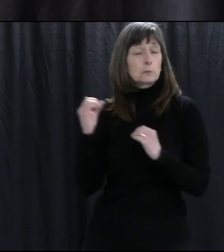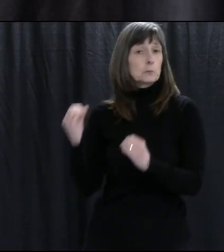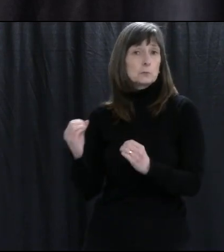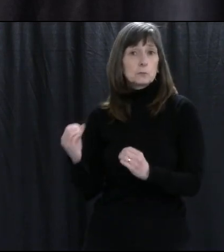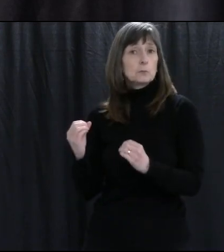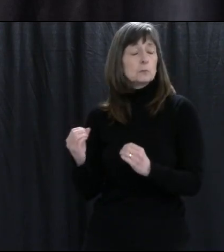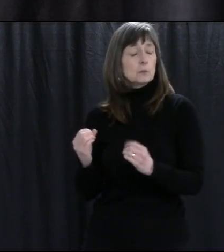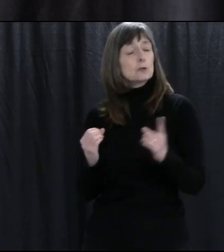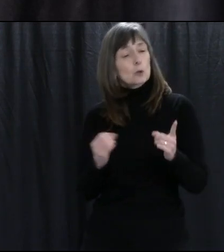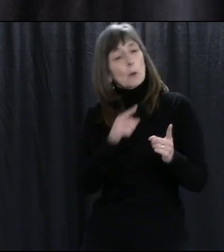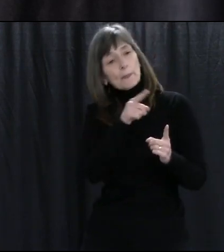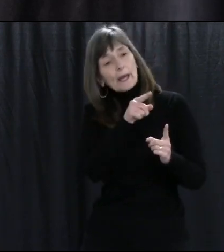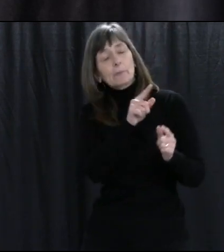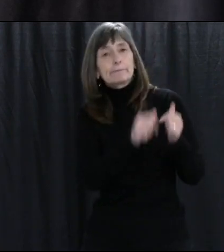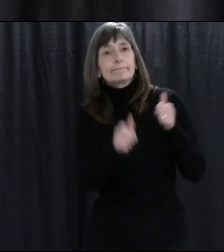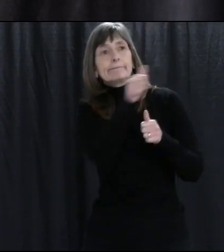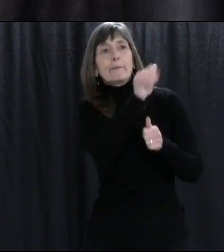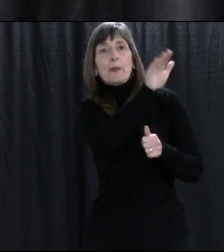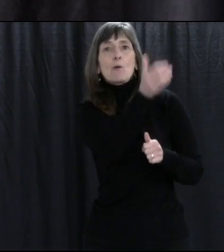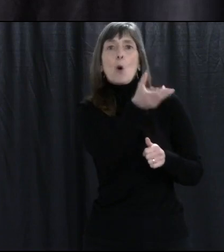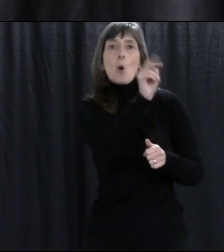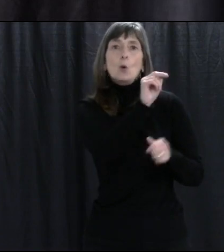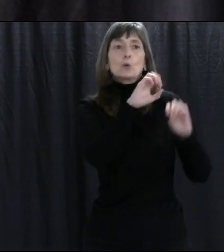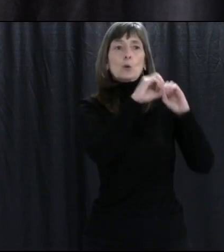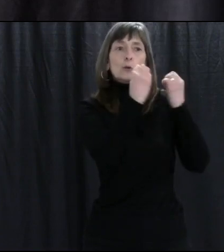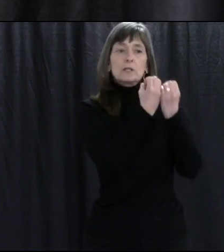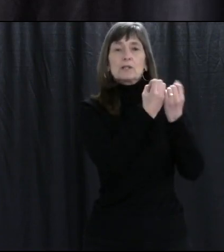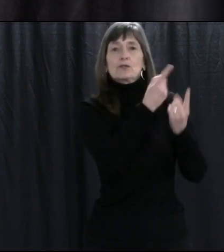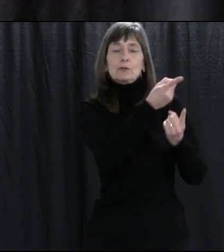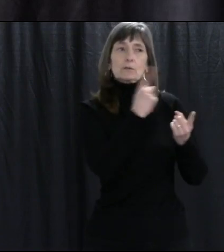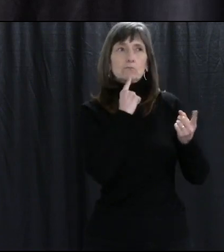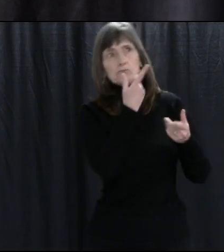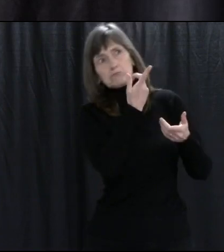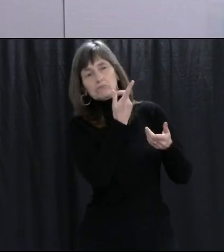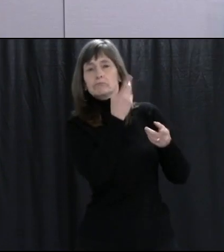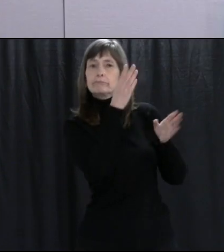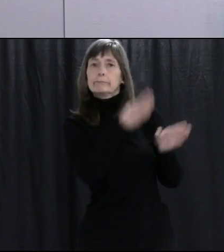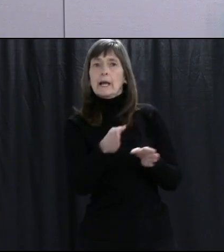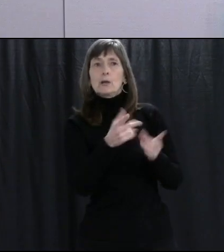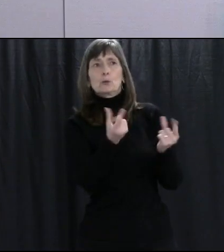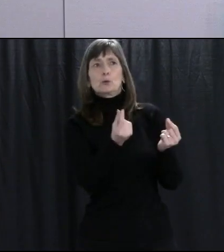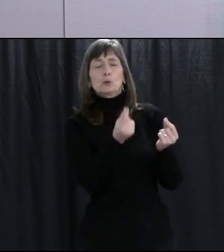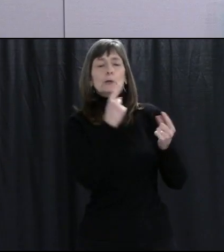to their own professional bodies as to how best to conduct business.